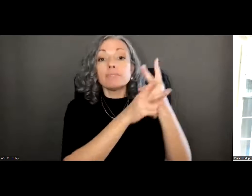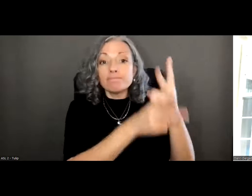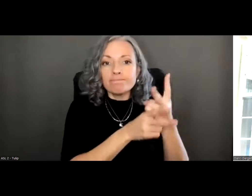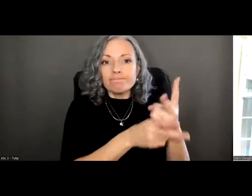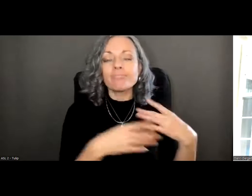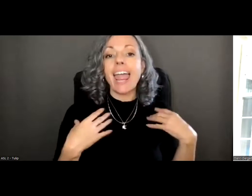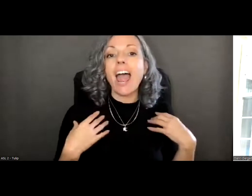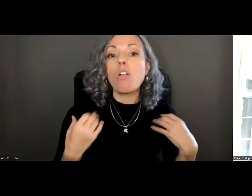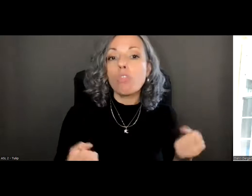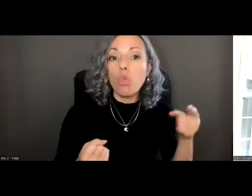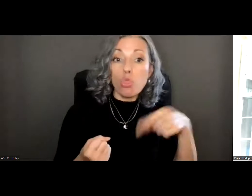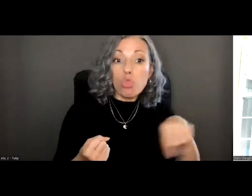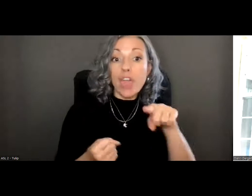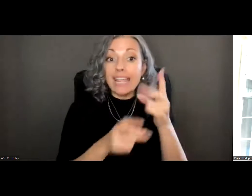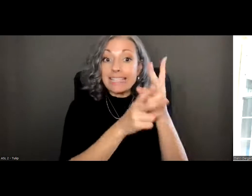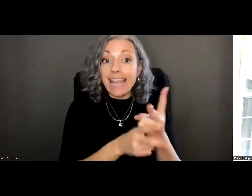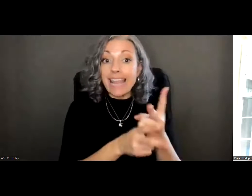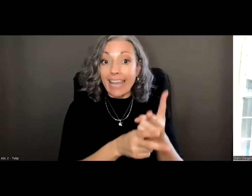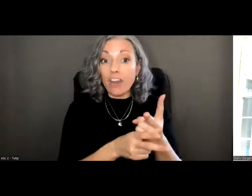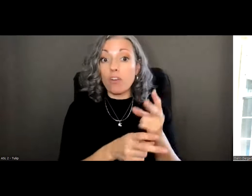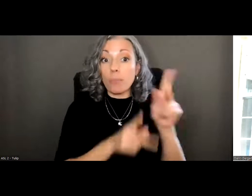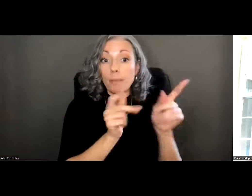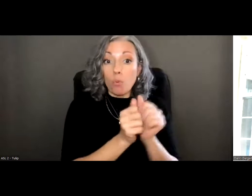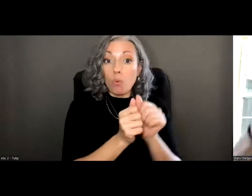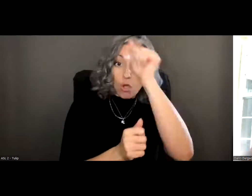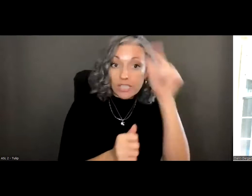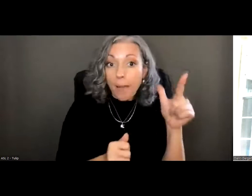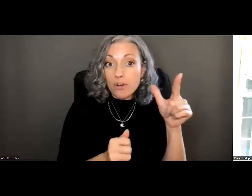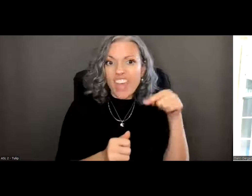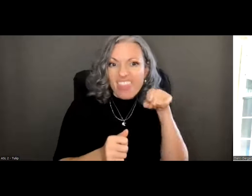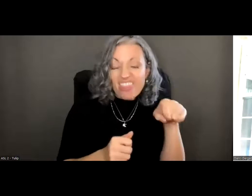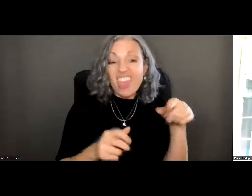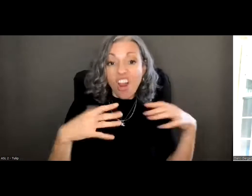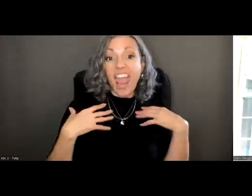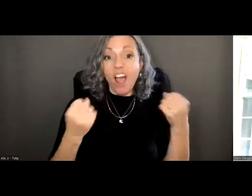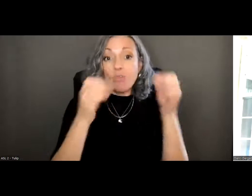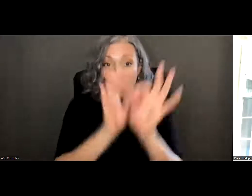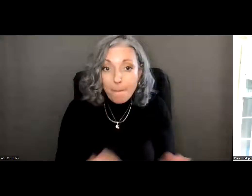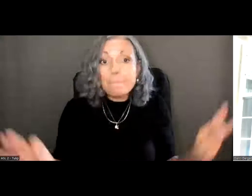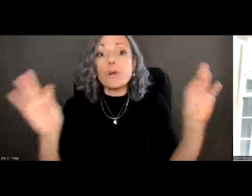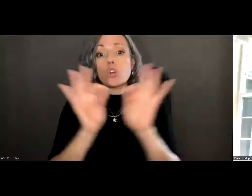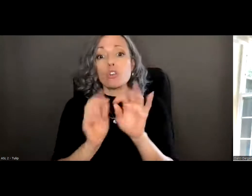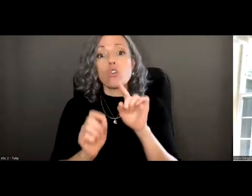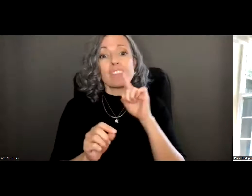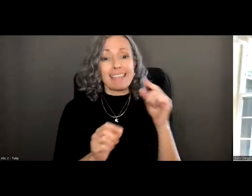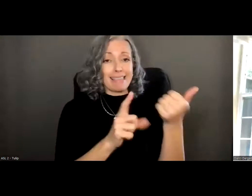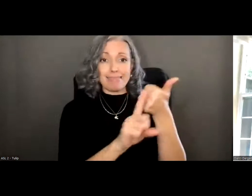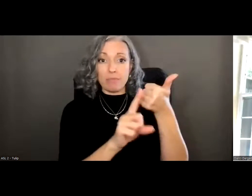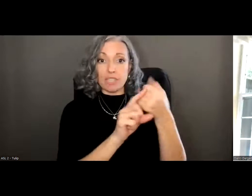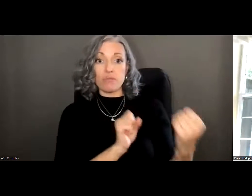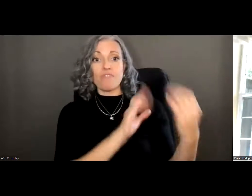health. And the percentage of caregivers who in and of themselves are facing chronic